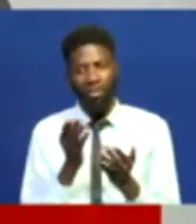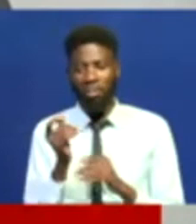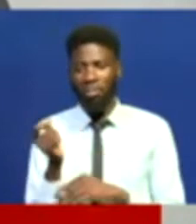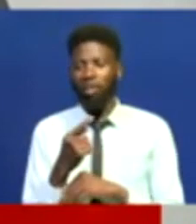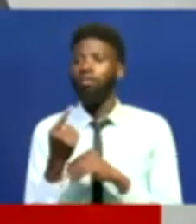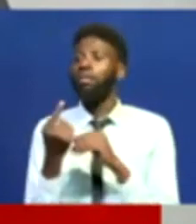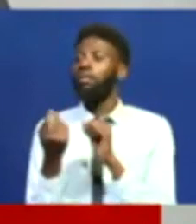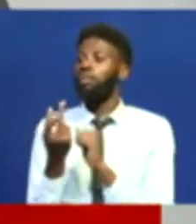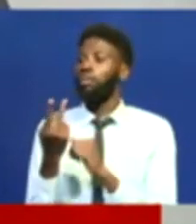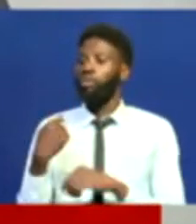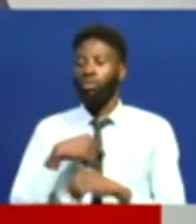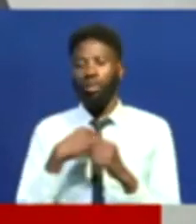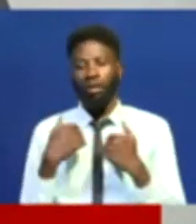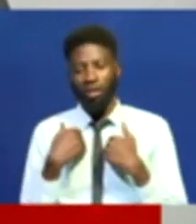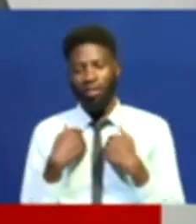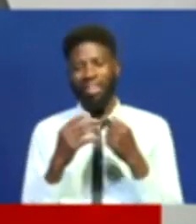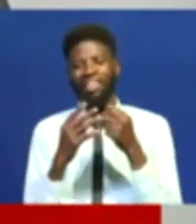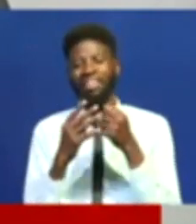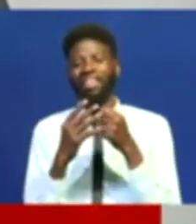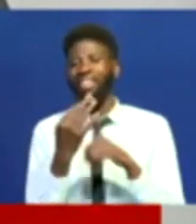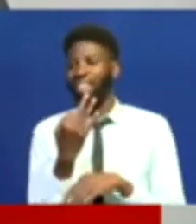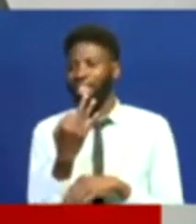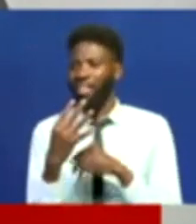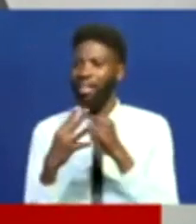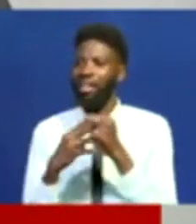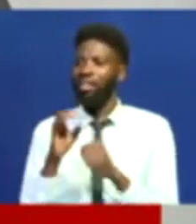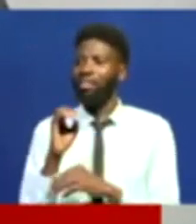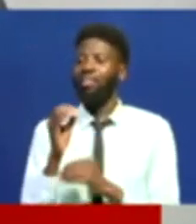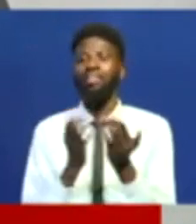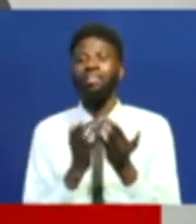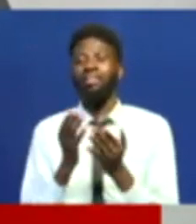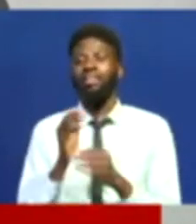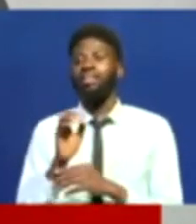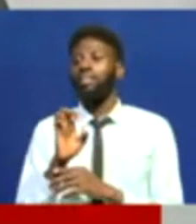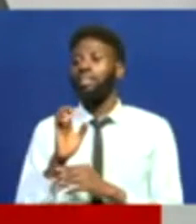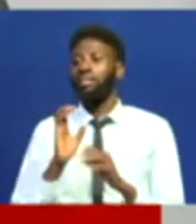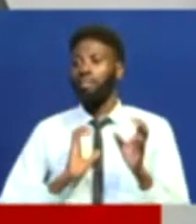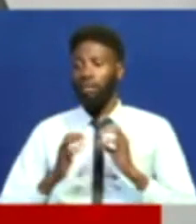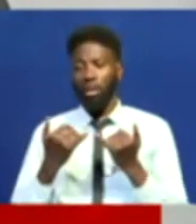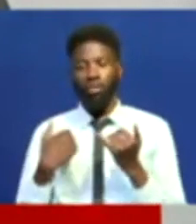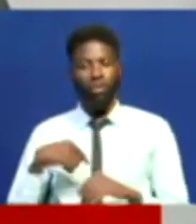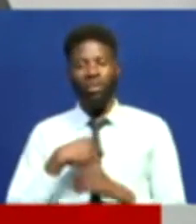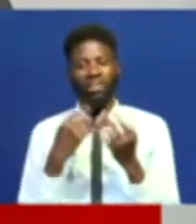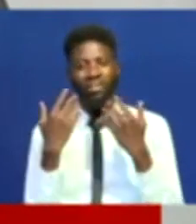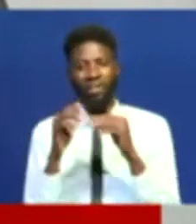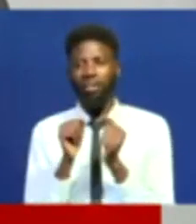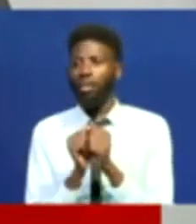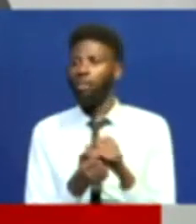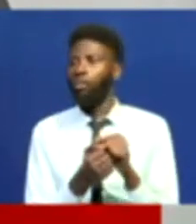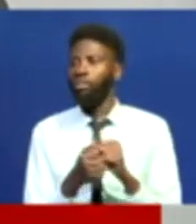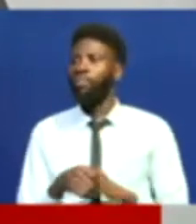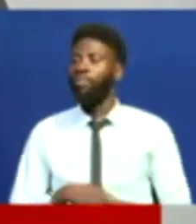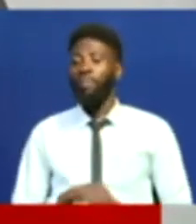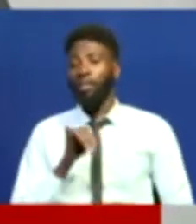barely 390 services mm-hmm. on board our eCitizen platform. Now we have crossed the 10,000 mark. And this